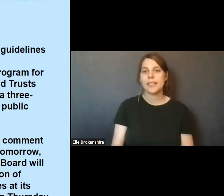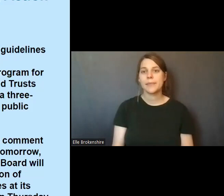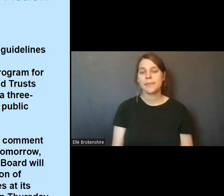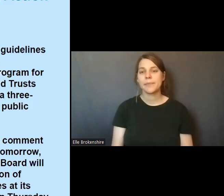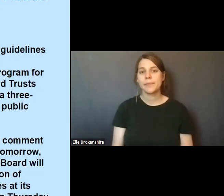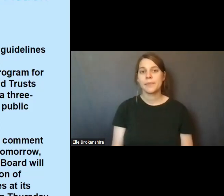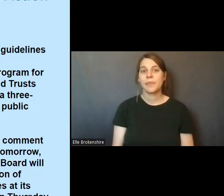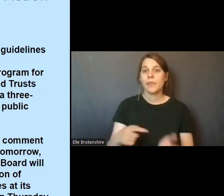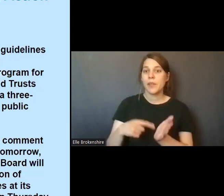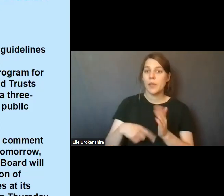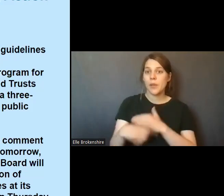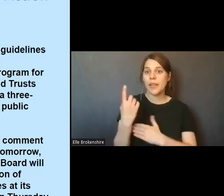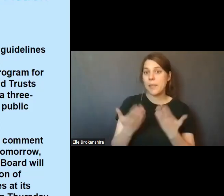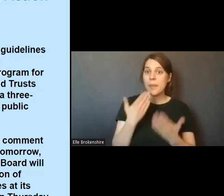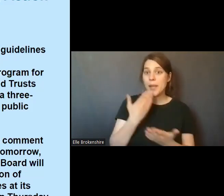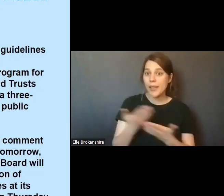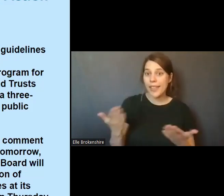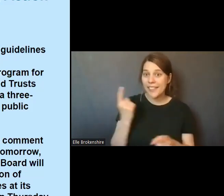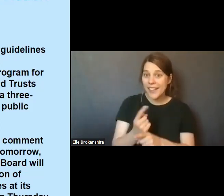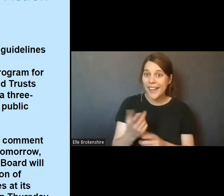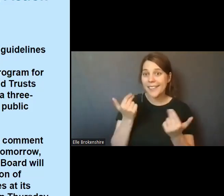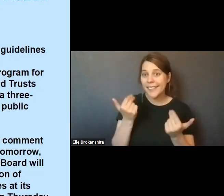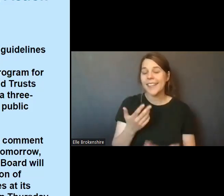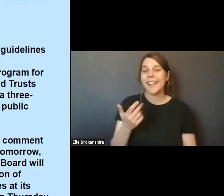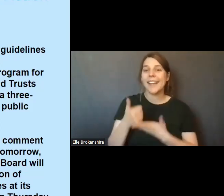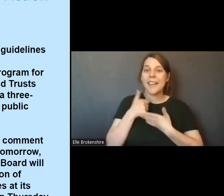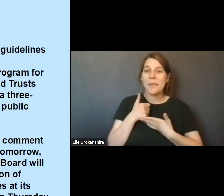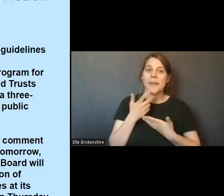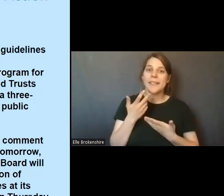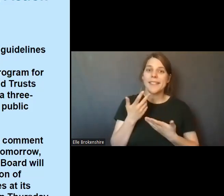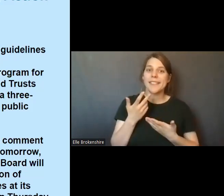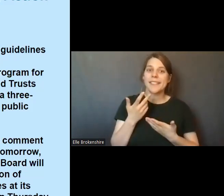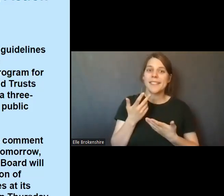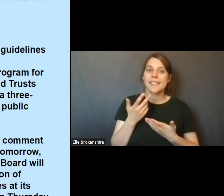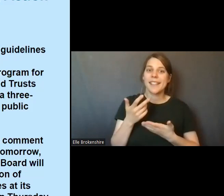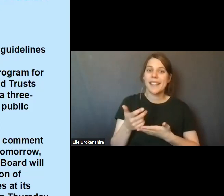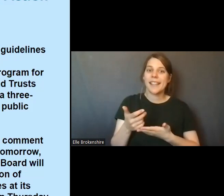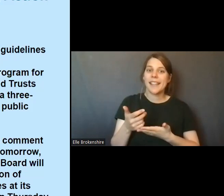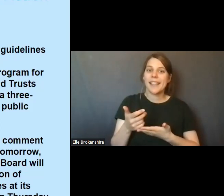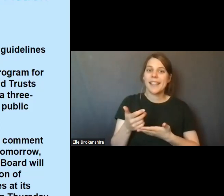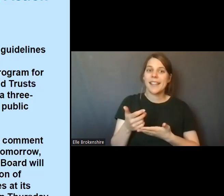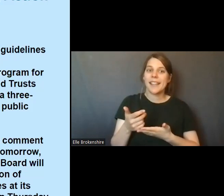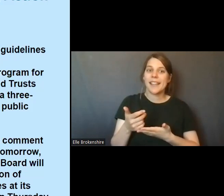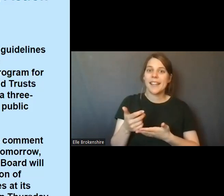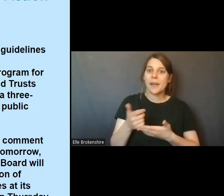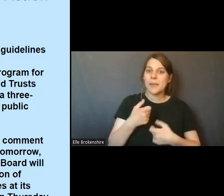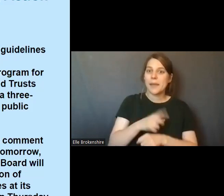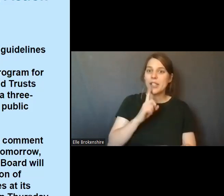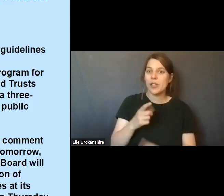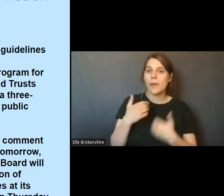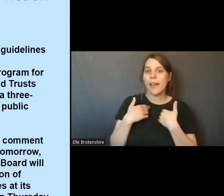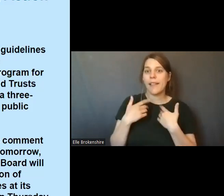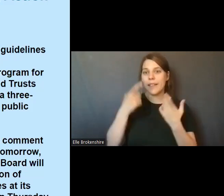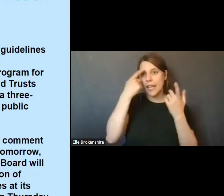the deadline might be a good thing, right, to help us kind of get them brought up, or at least under agreement in a